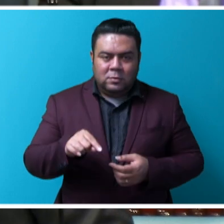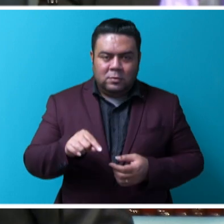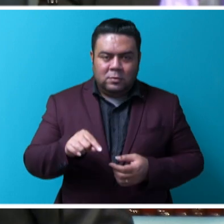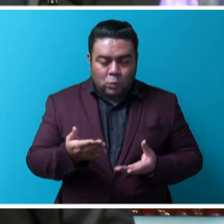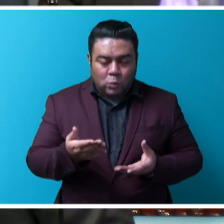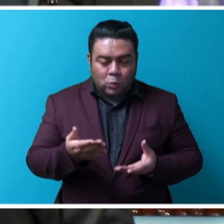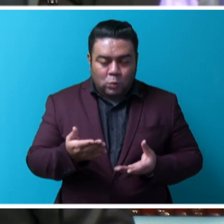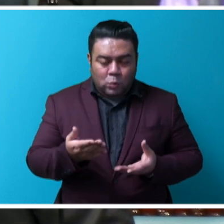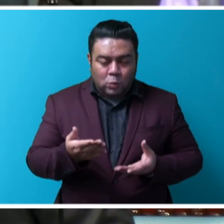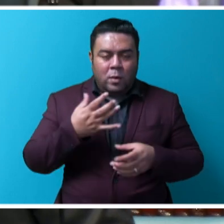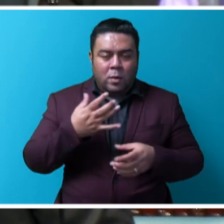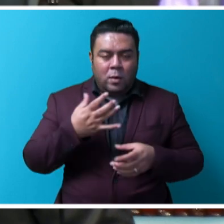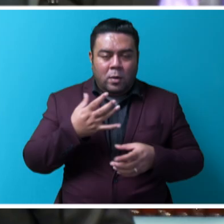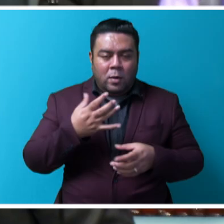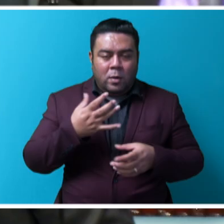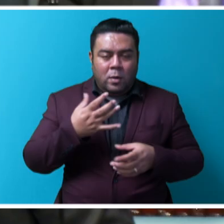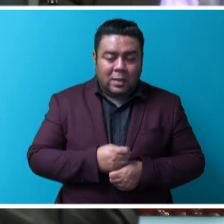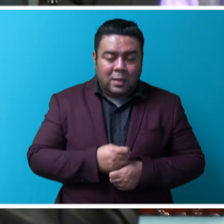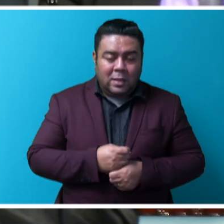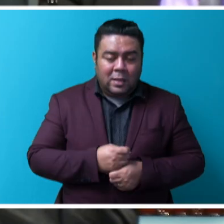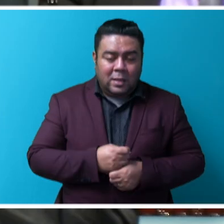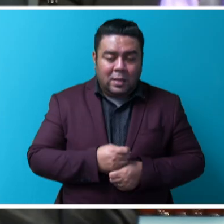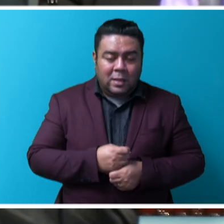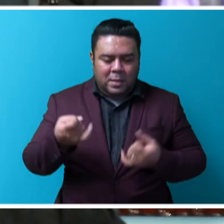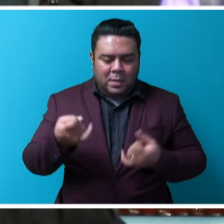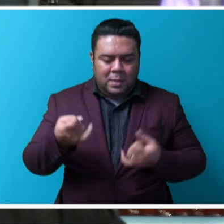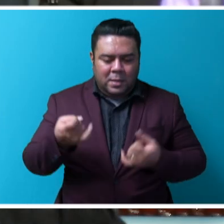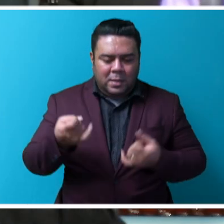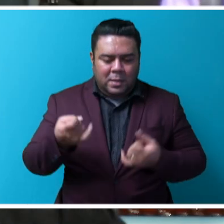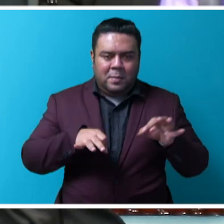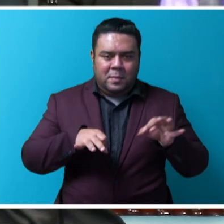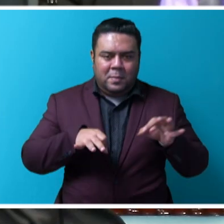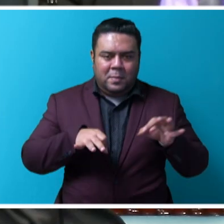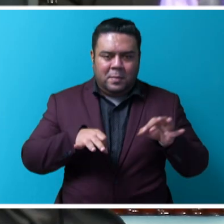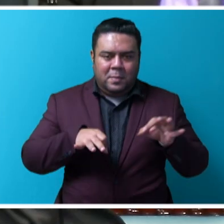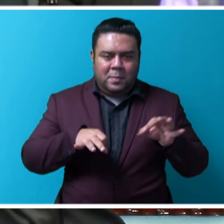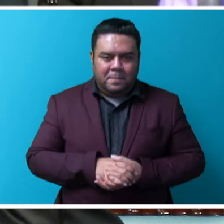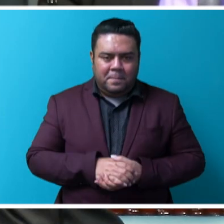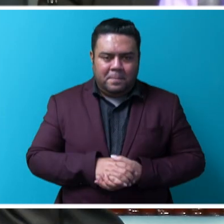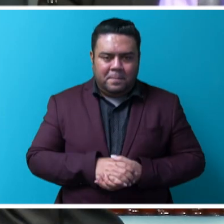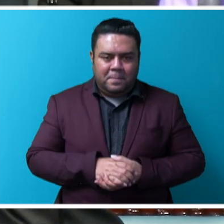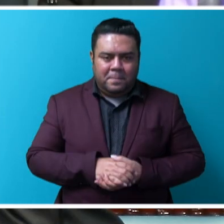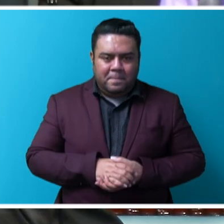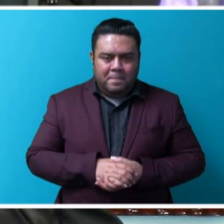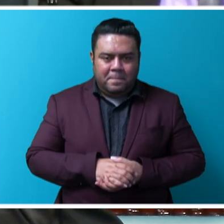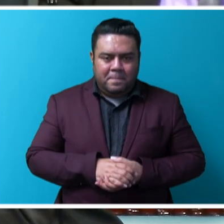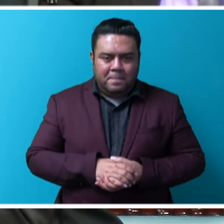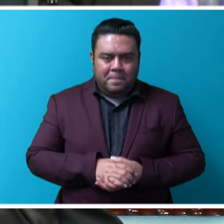items. This is proof of financial or fiscal credibility. Mr. Speaker,